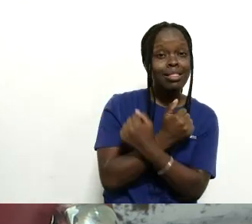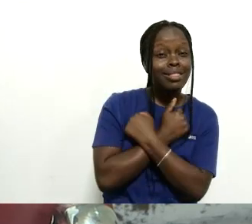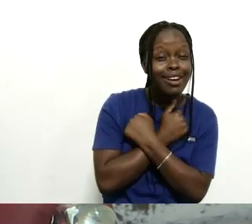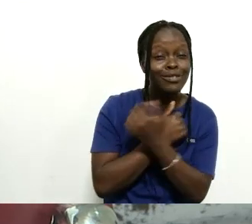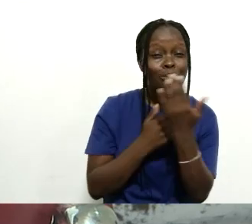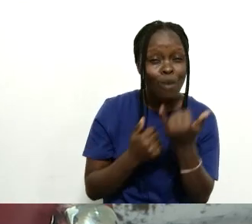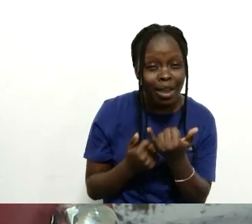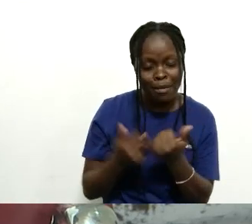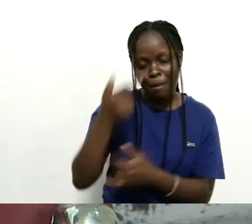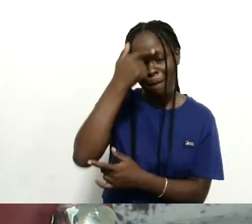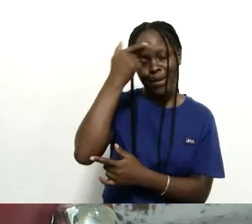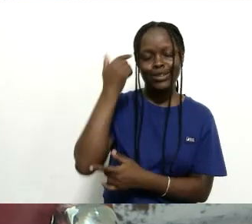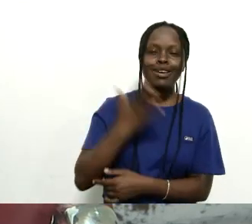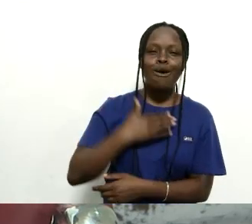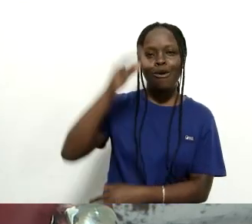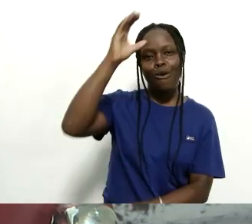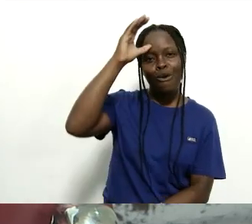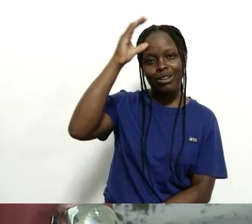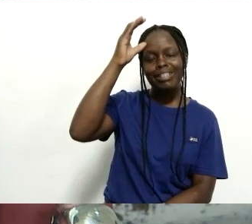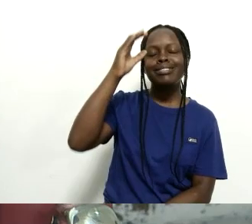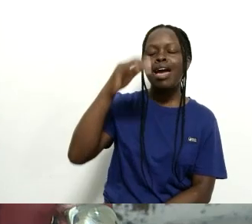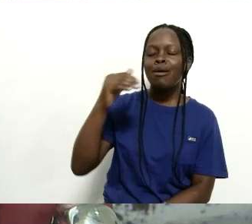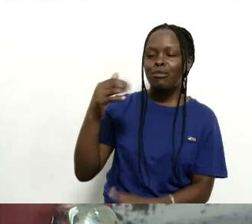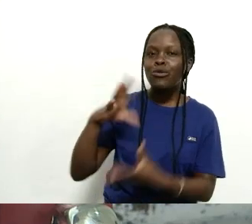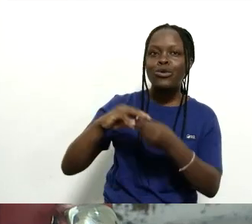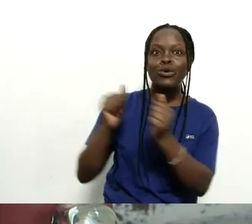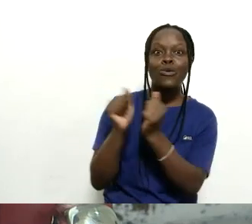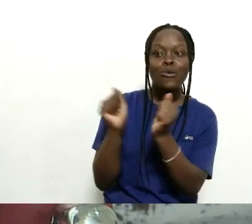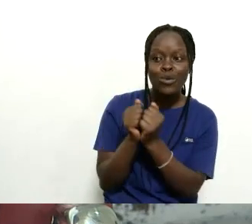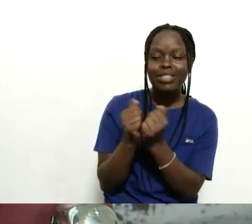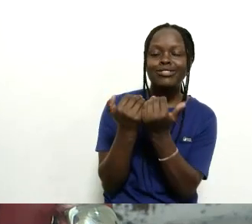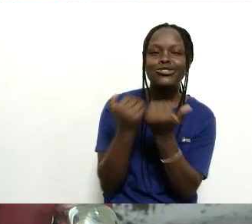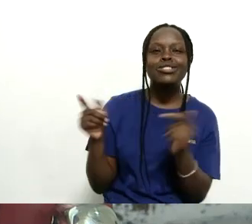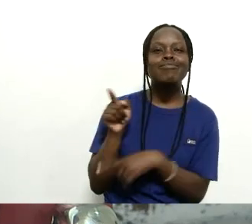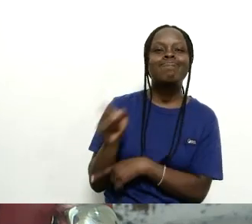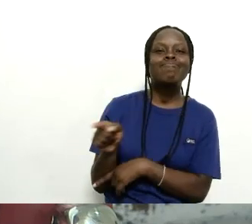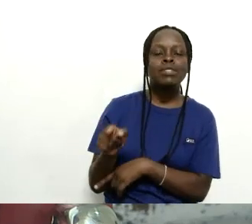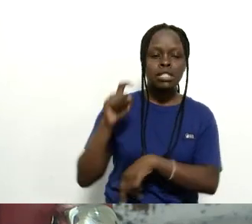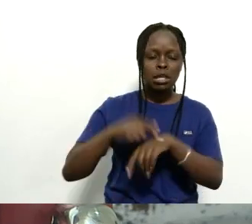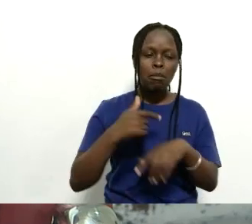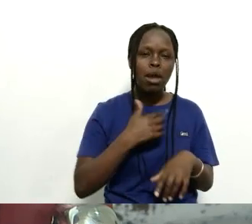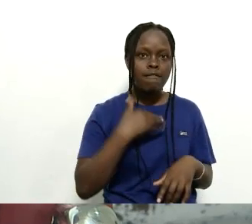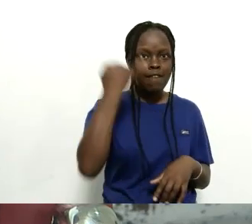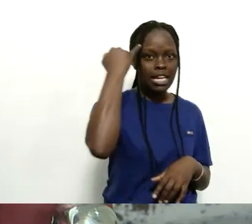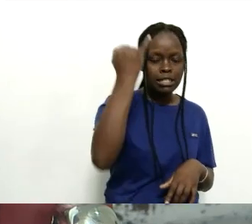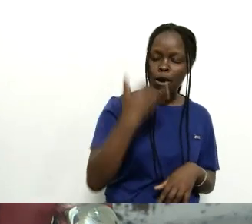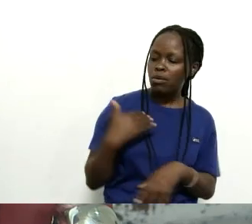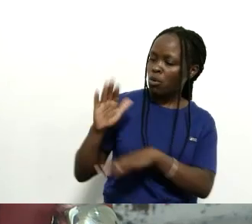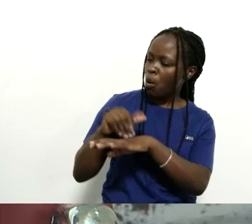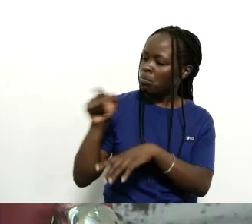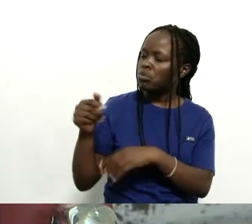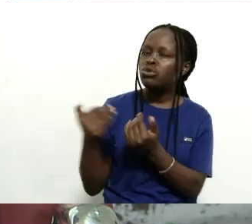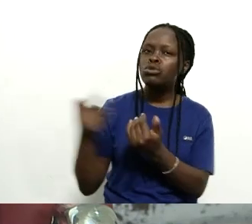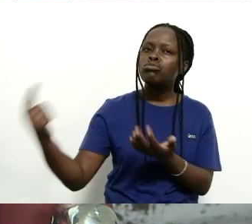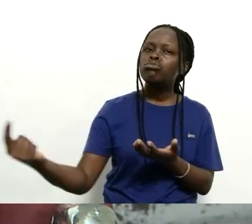what we are also working towards is having like the experts like Teacher James and going to the field and finding out what works in the classroom